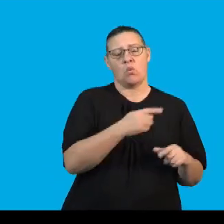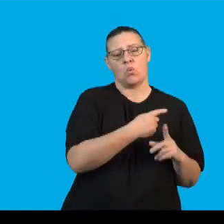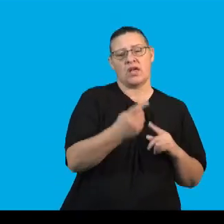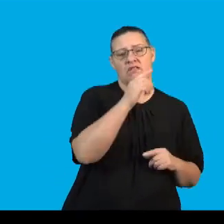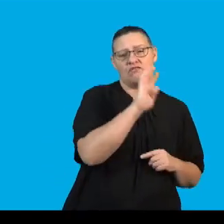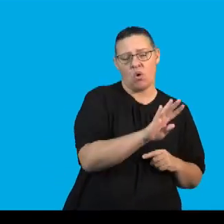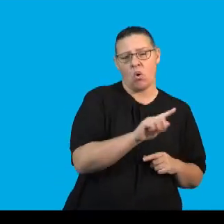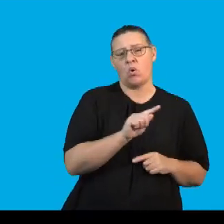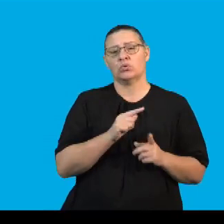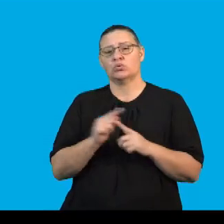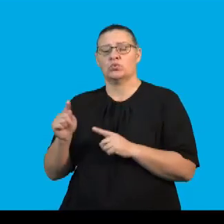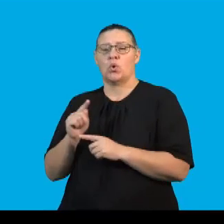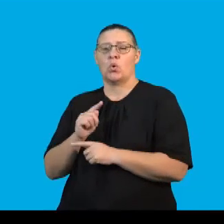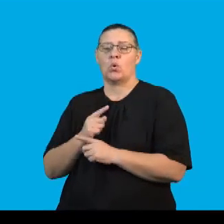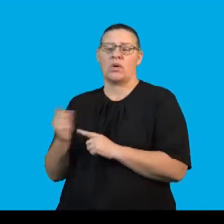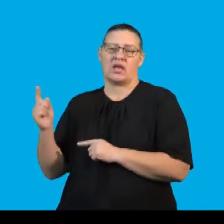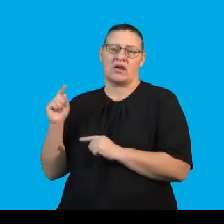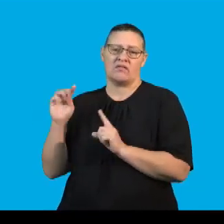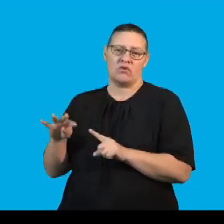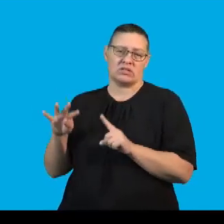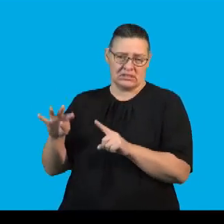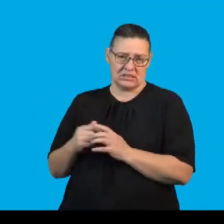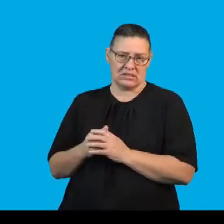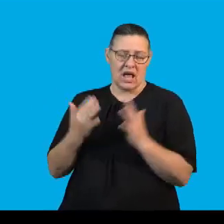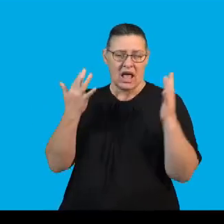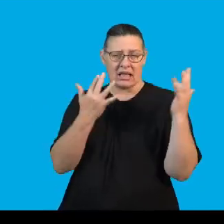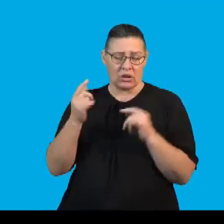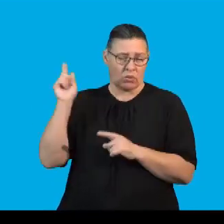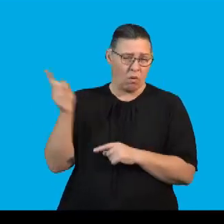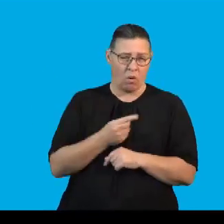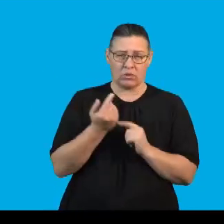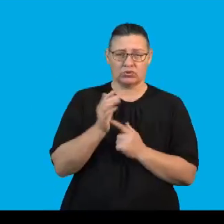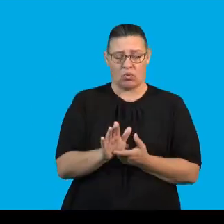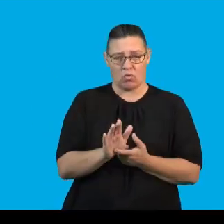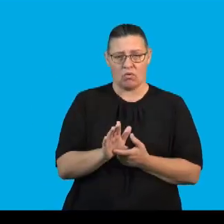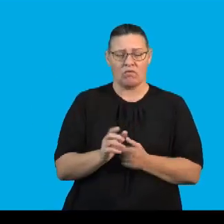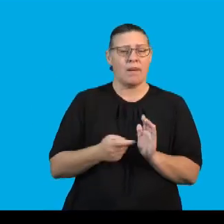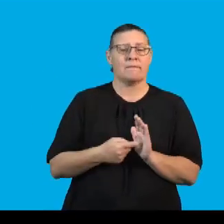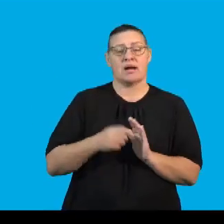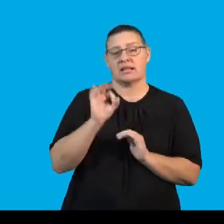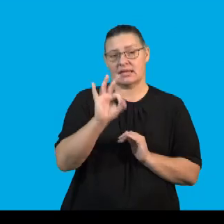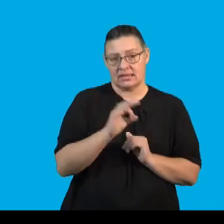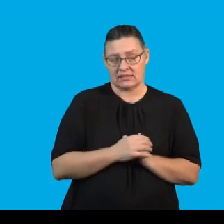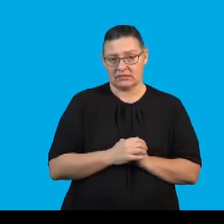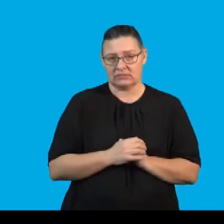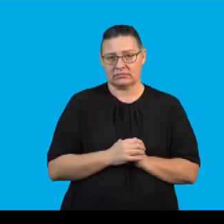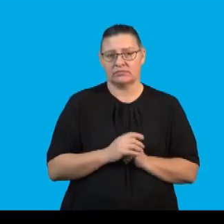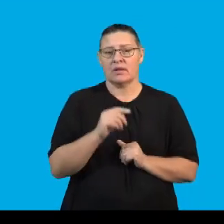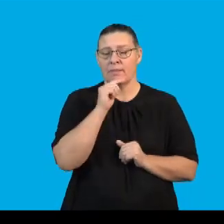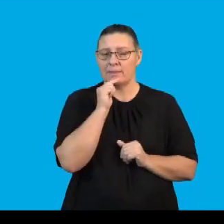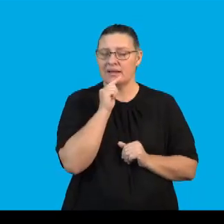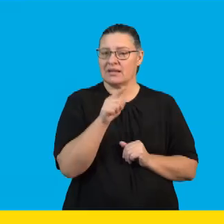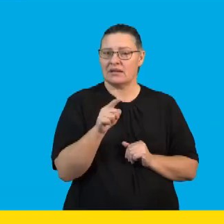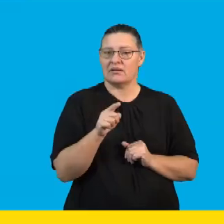week 14. Week 4 and week 14, show all calculations for 3 marks. That's where